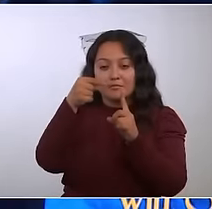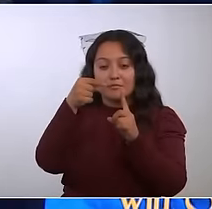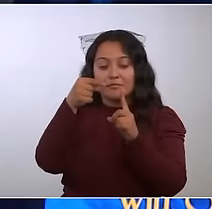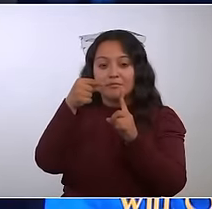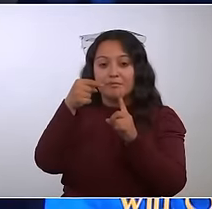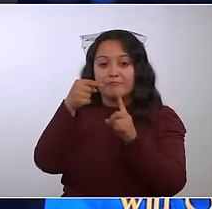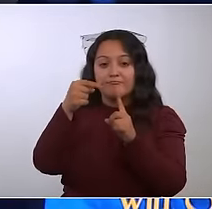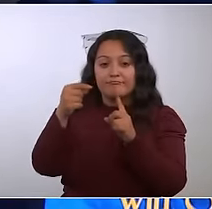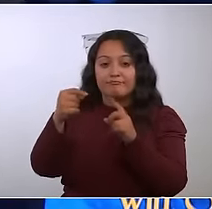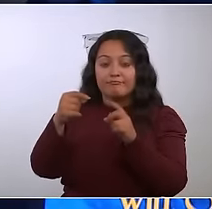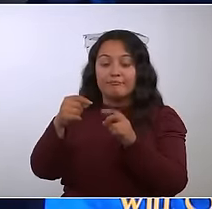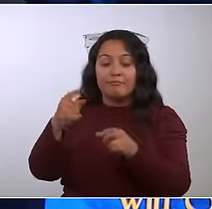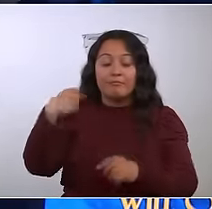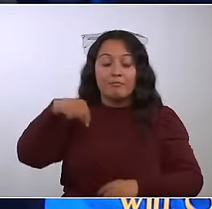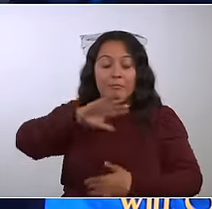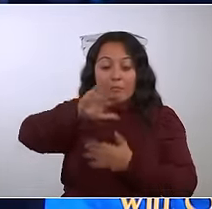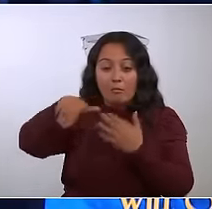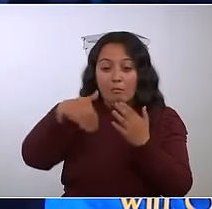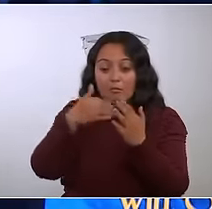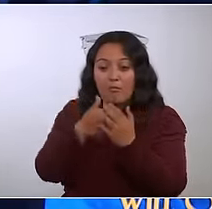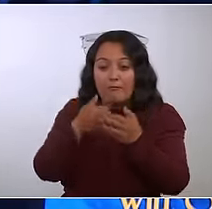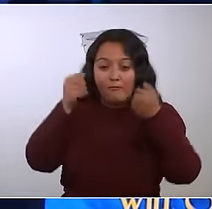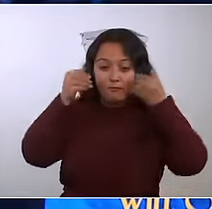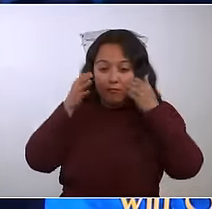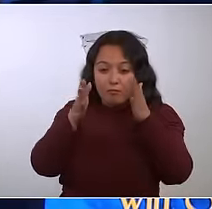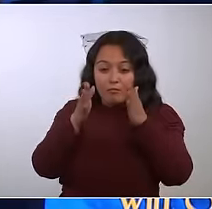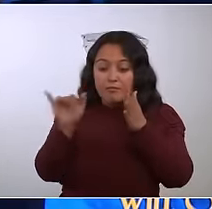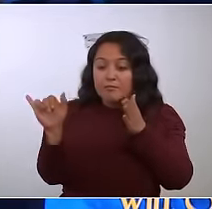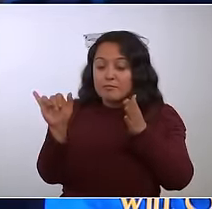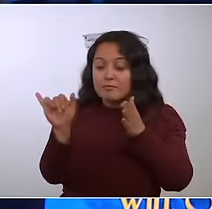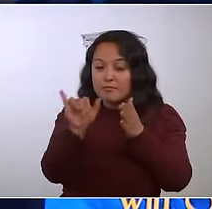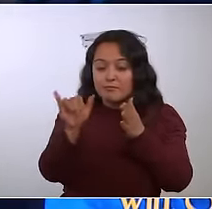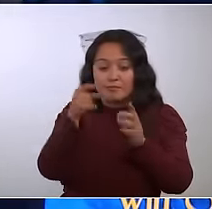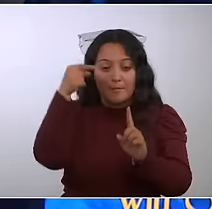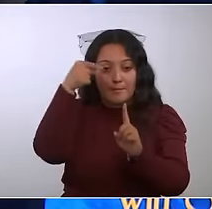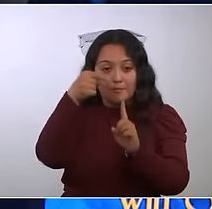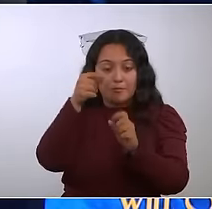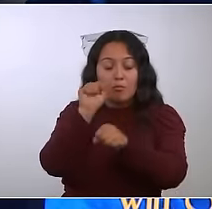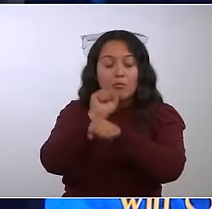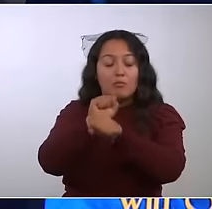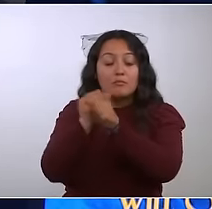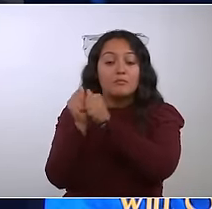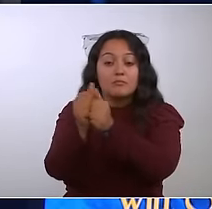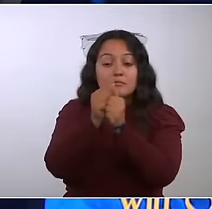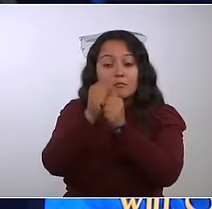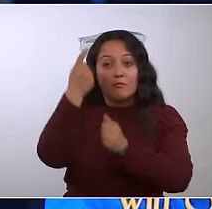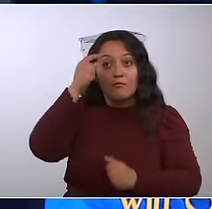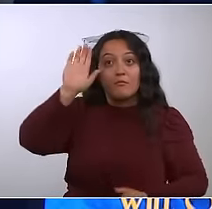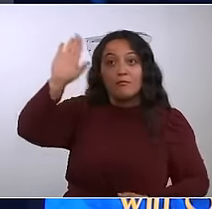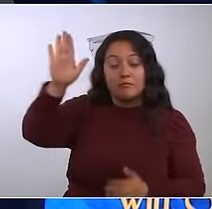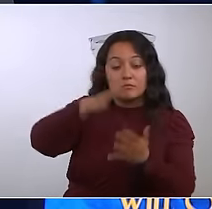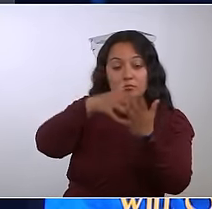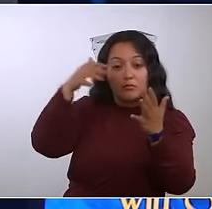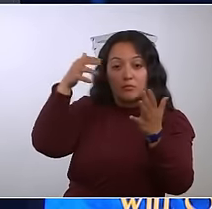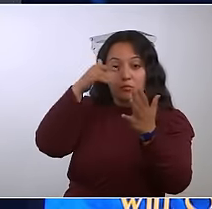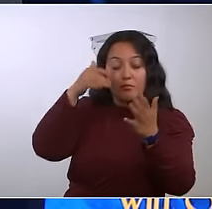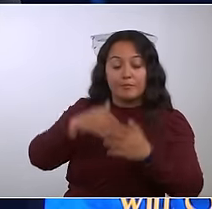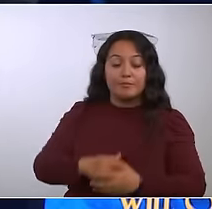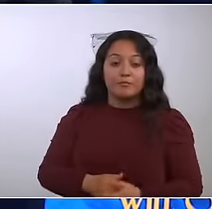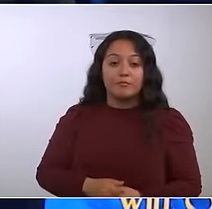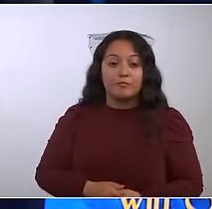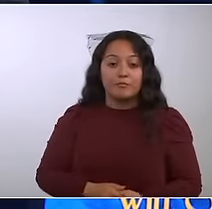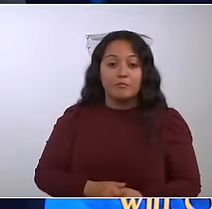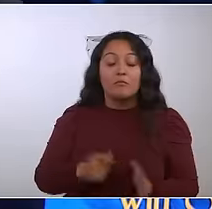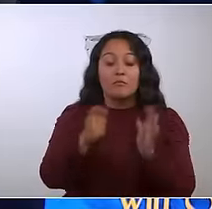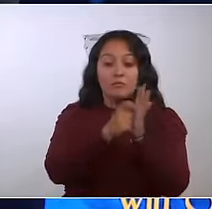sus ojos en la misma meta. They maintained their eyes y on trabajaron the goal. Juntos para la gloria de Dios. And worked together for the glory mira of God. Lo que dice la escritura